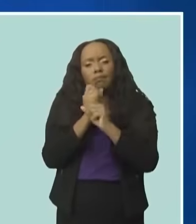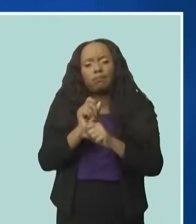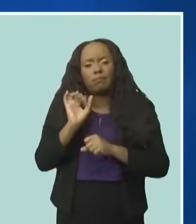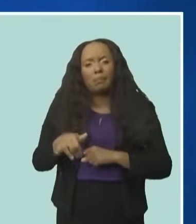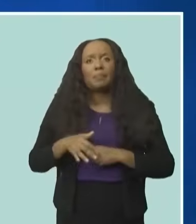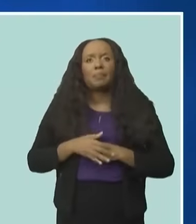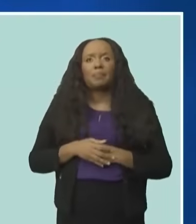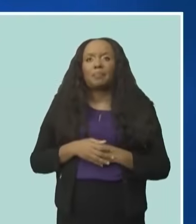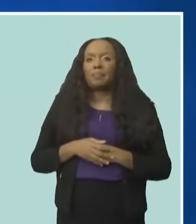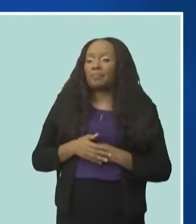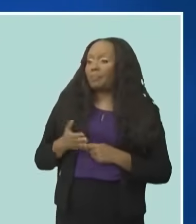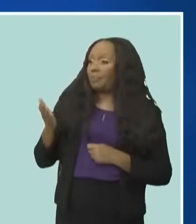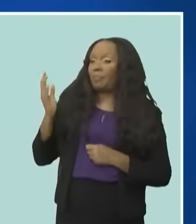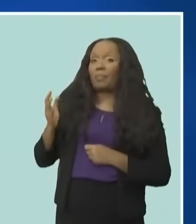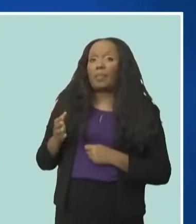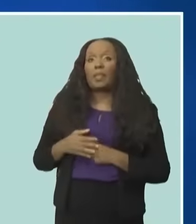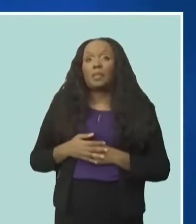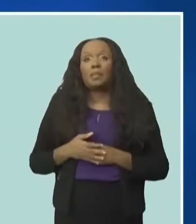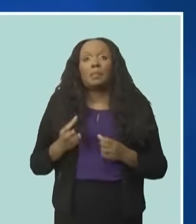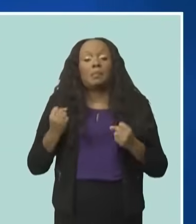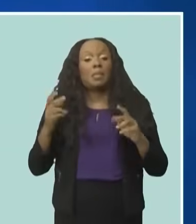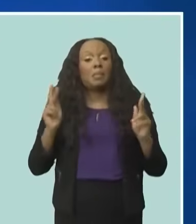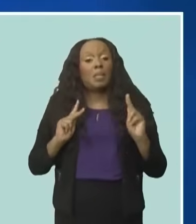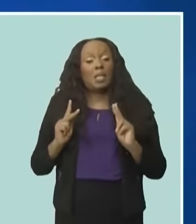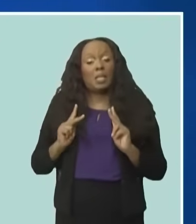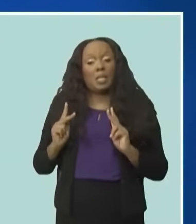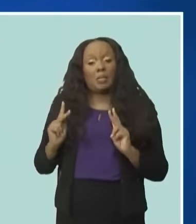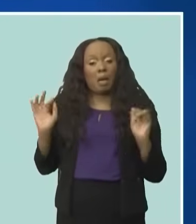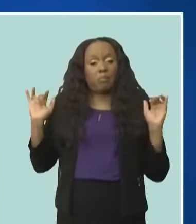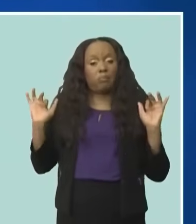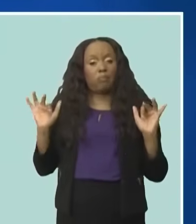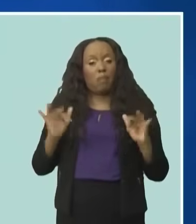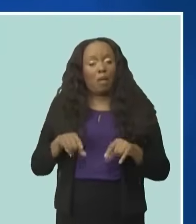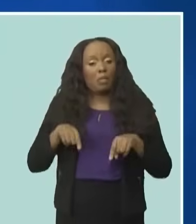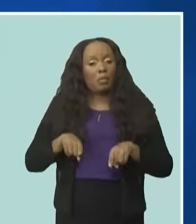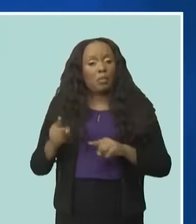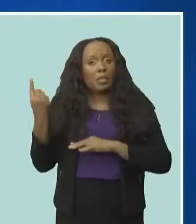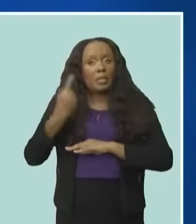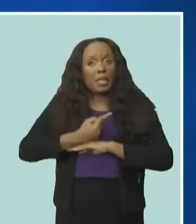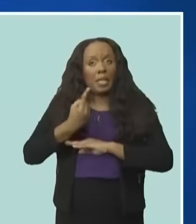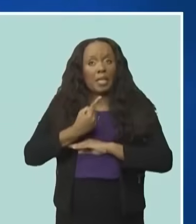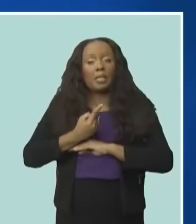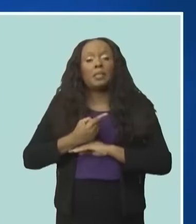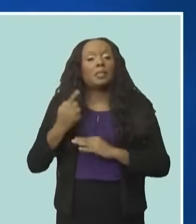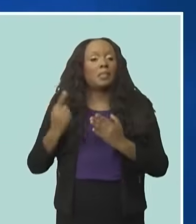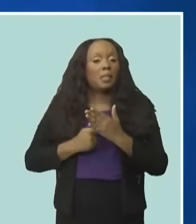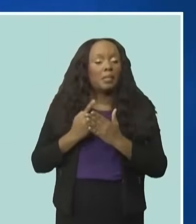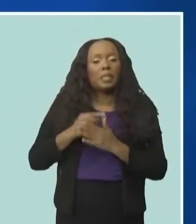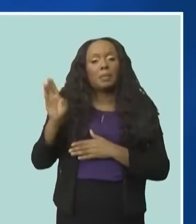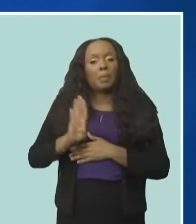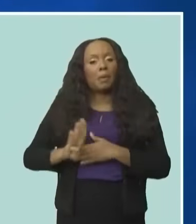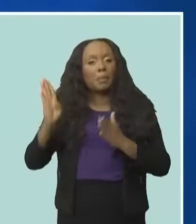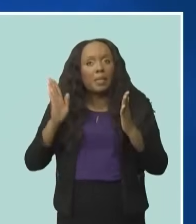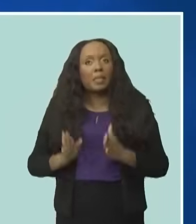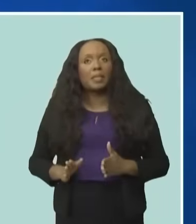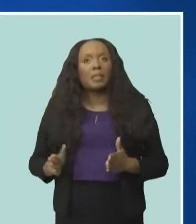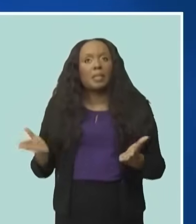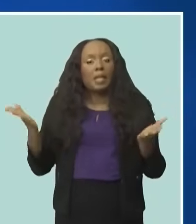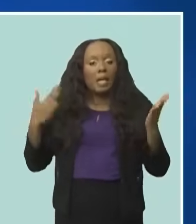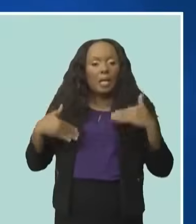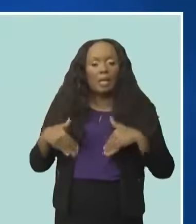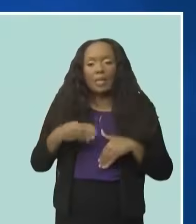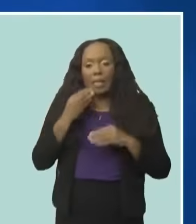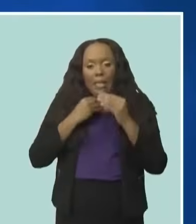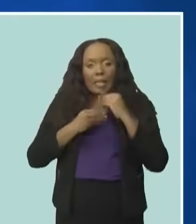still popular because we have lots of tourists passing throughout the day, and then you'll find some of the locals down here also eating lunch and